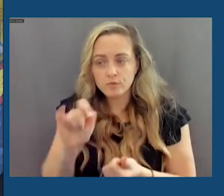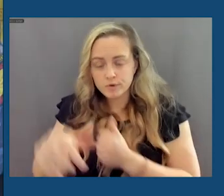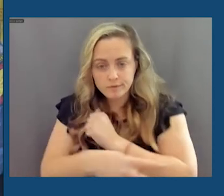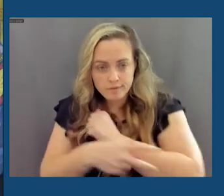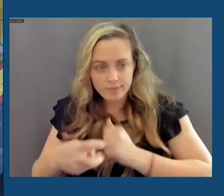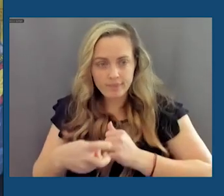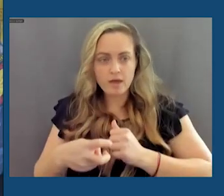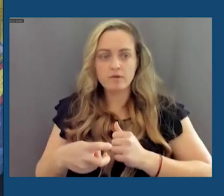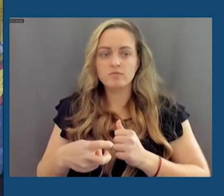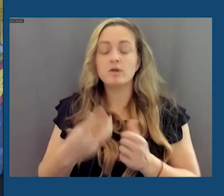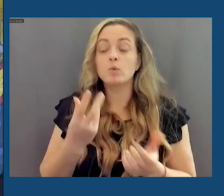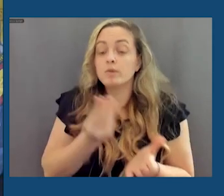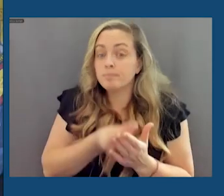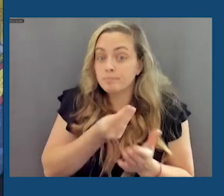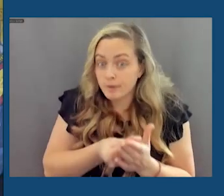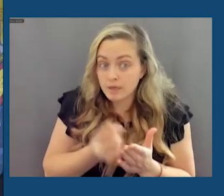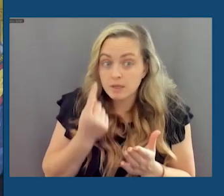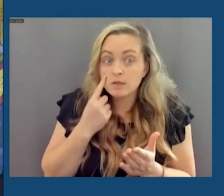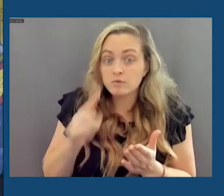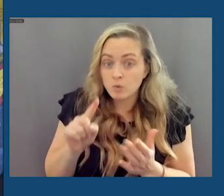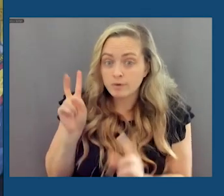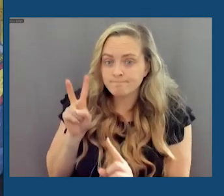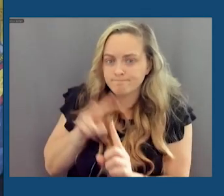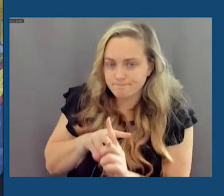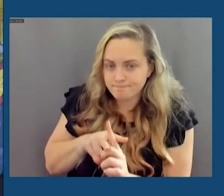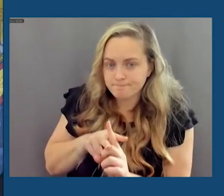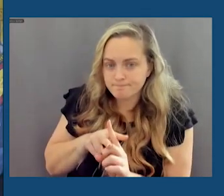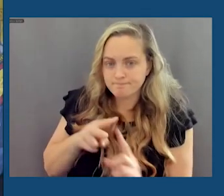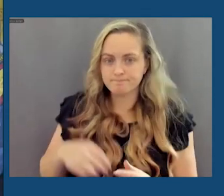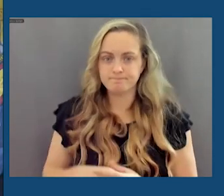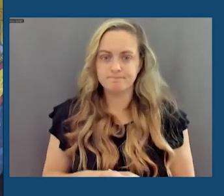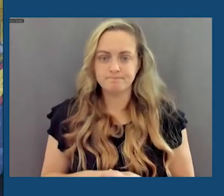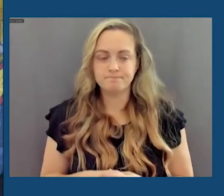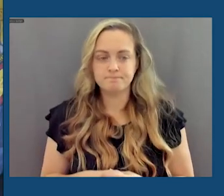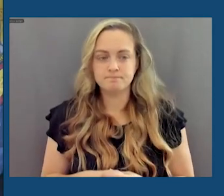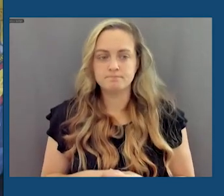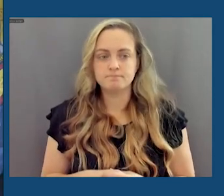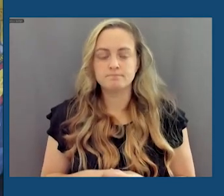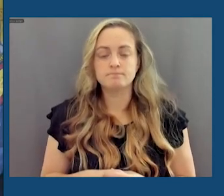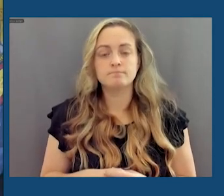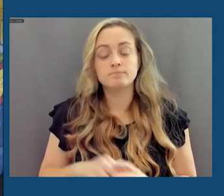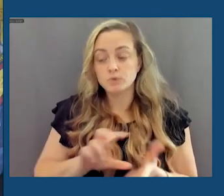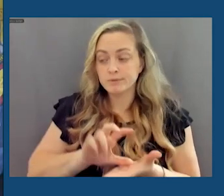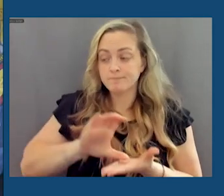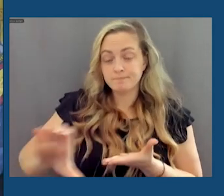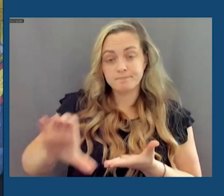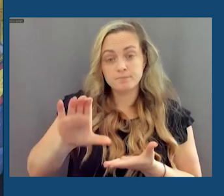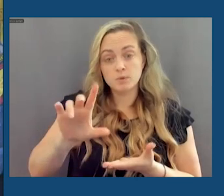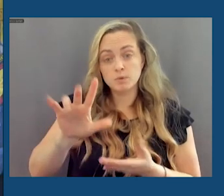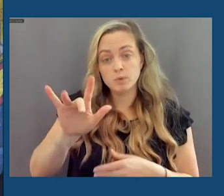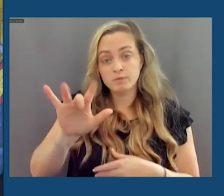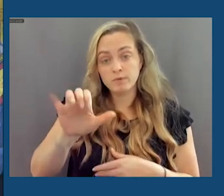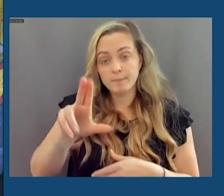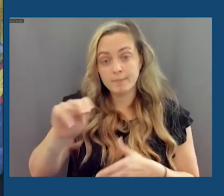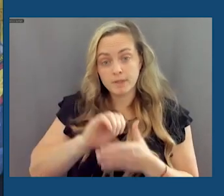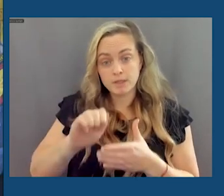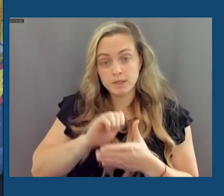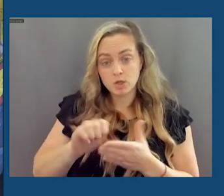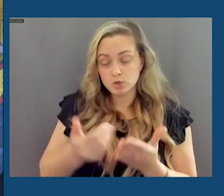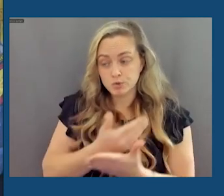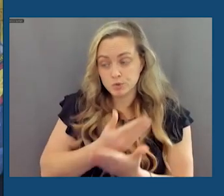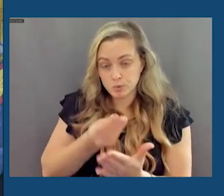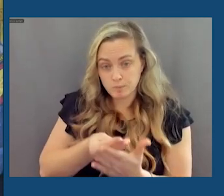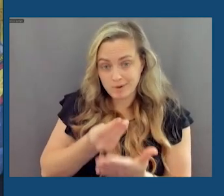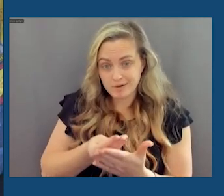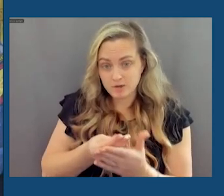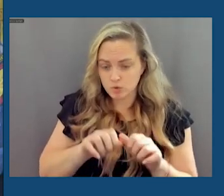with funding for implementation. The allocation of $25 million in new funding to deploy a